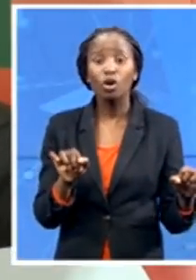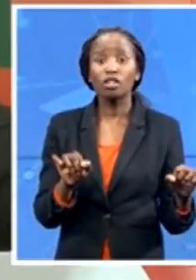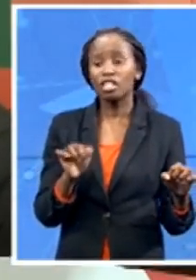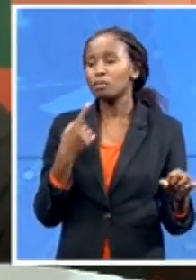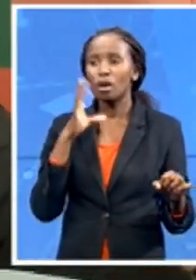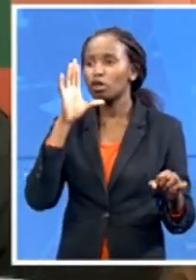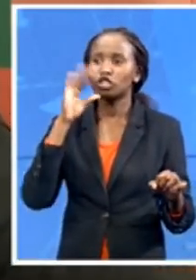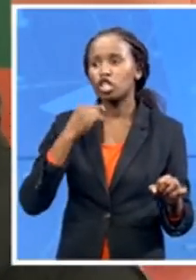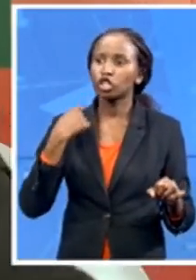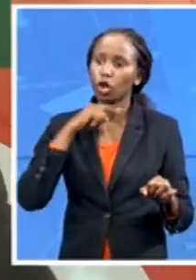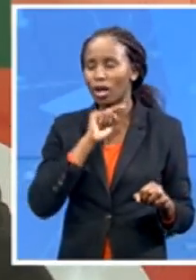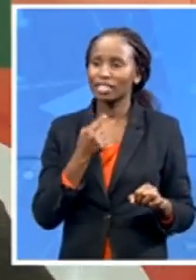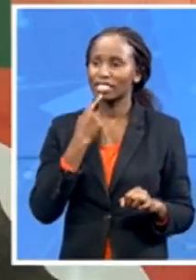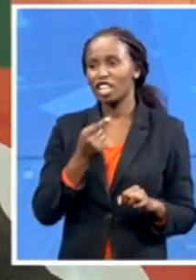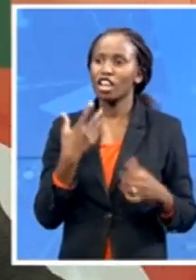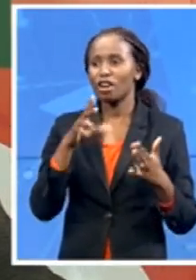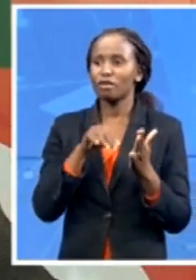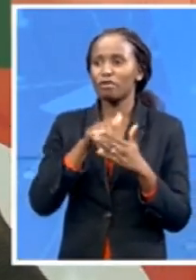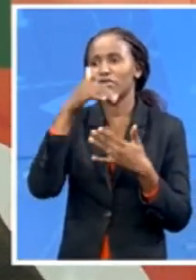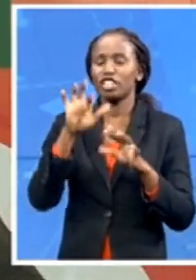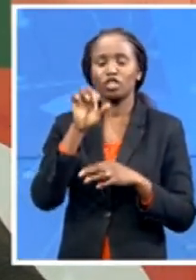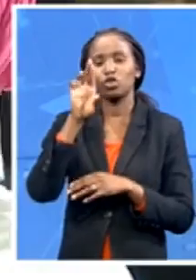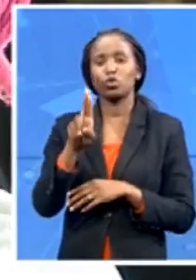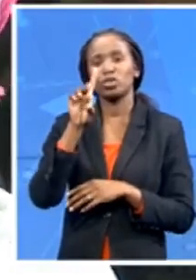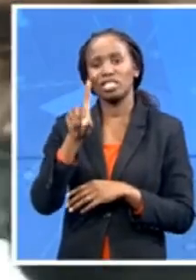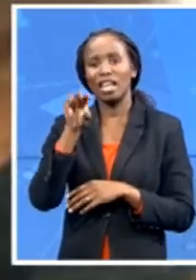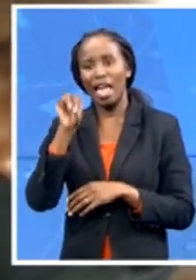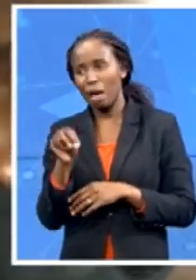yawutyibilika ebhotolweni yomange sonka. Ha-a.